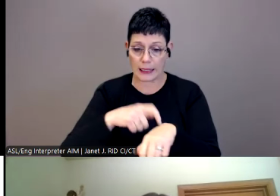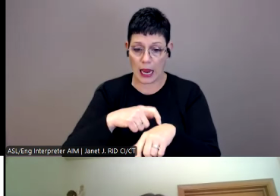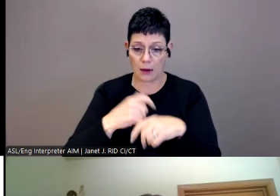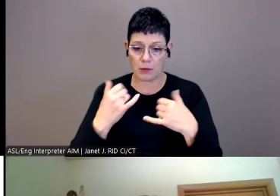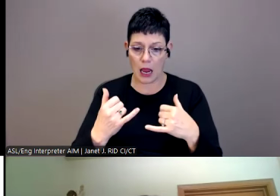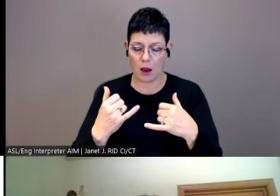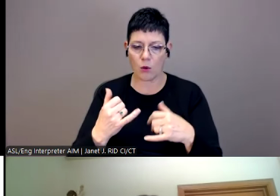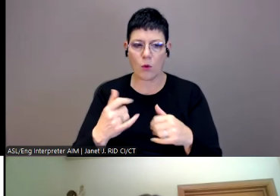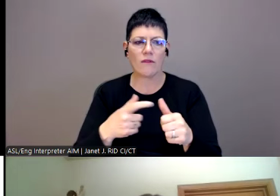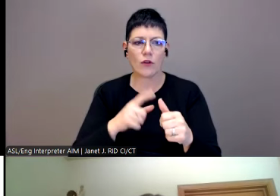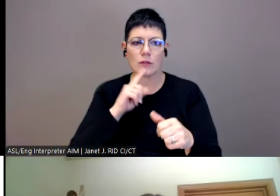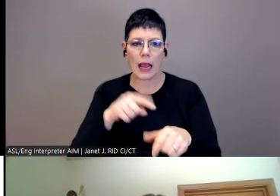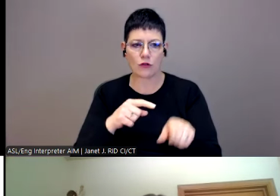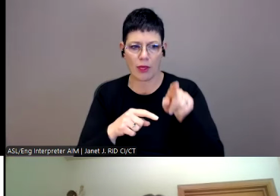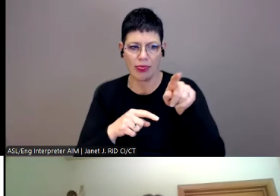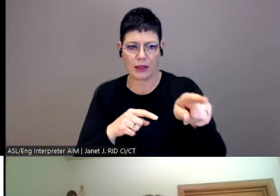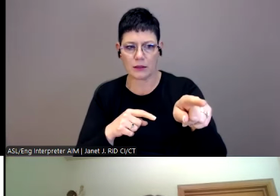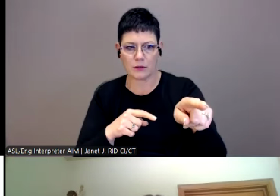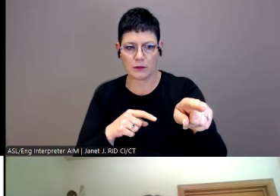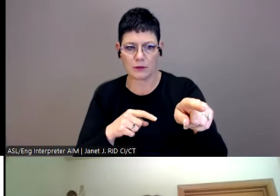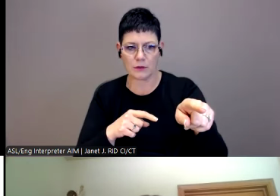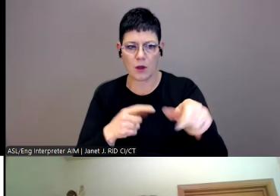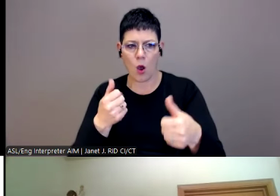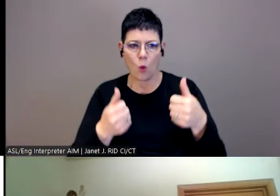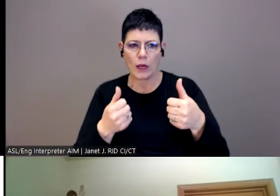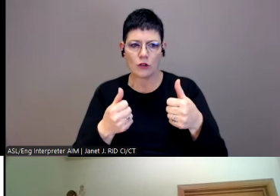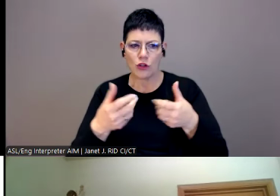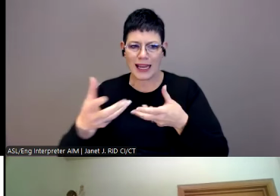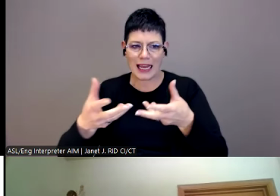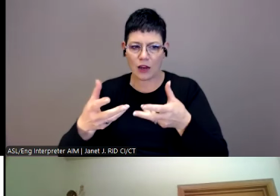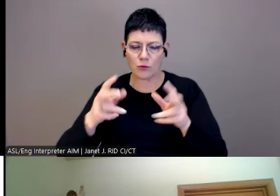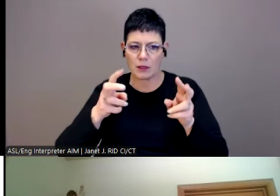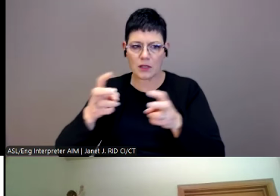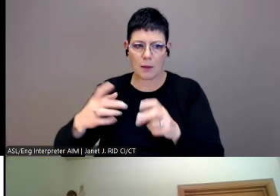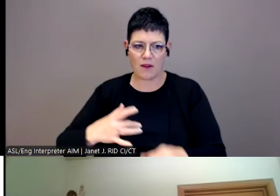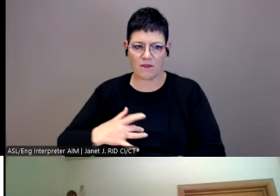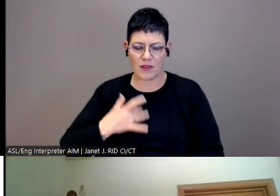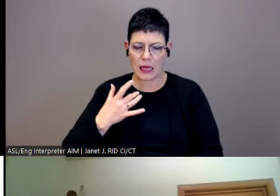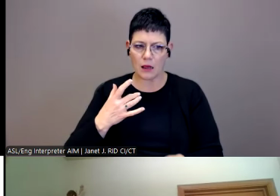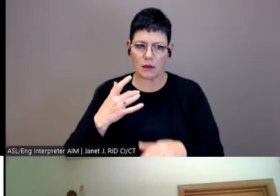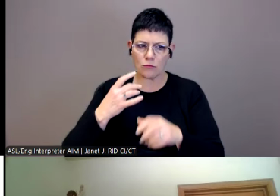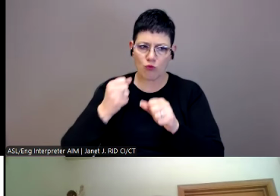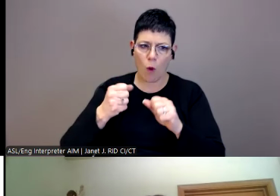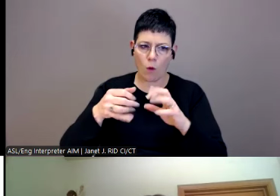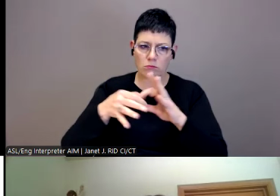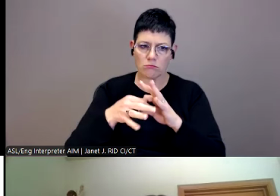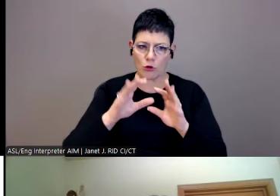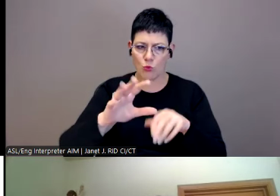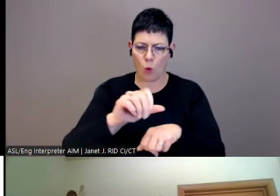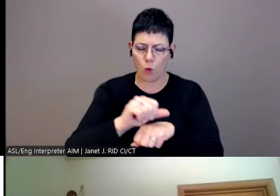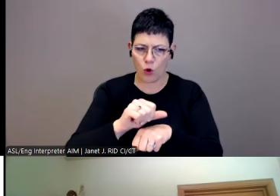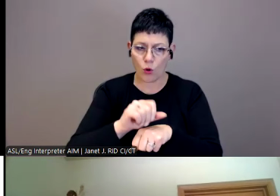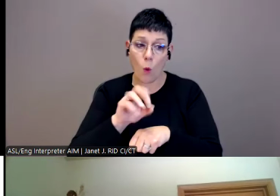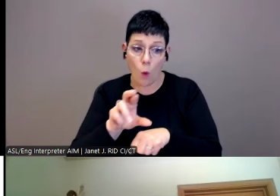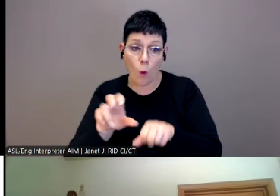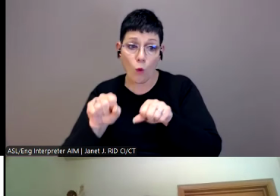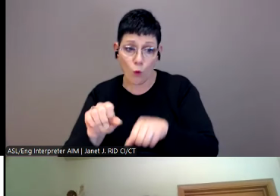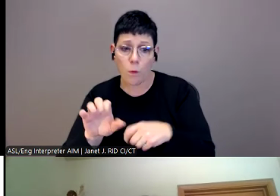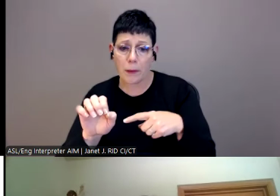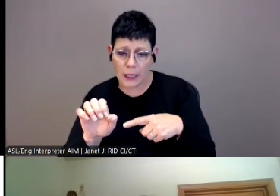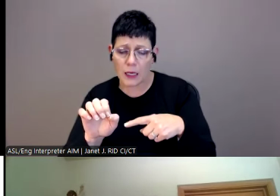poll here about engagement topics that feel most pertinent to your work or you feel like they could be.